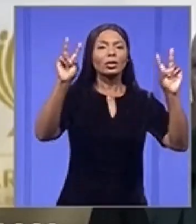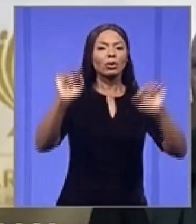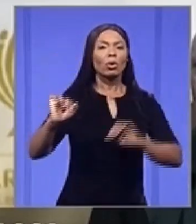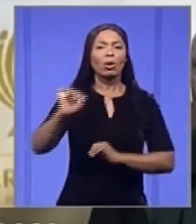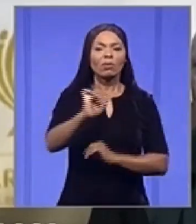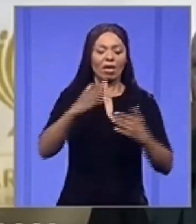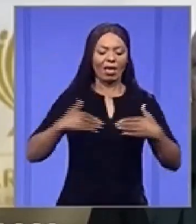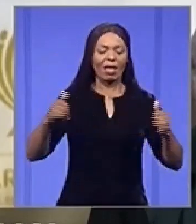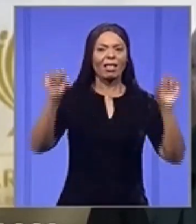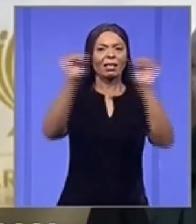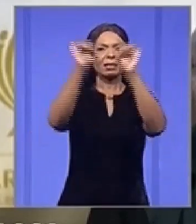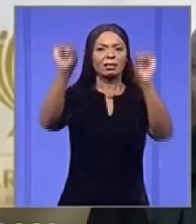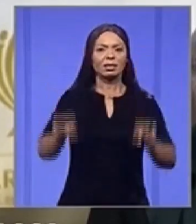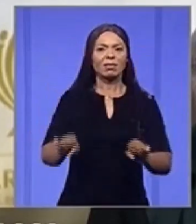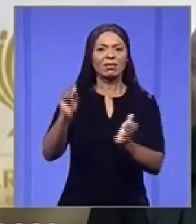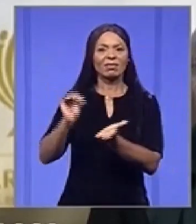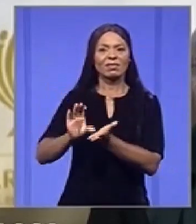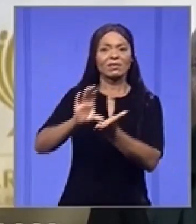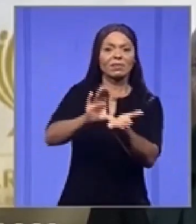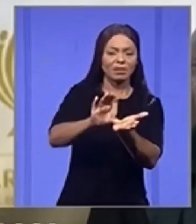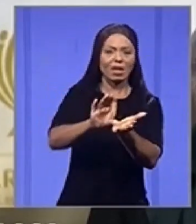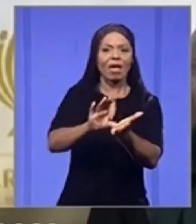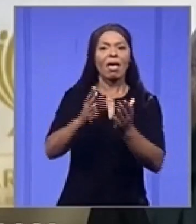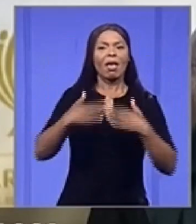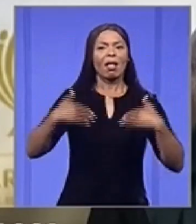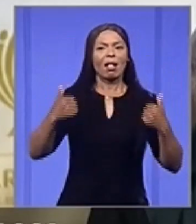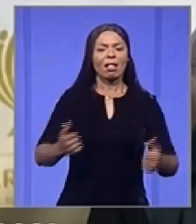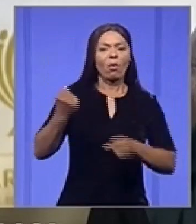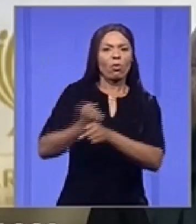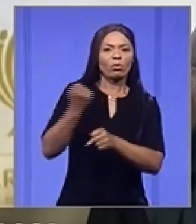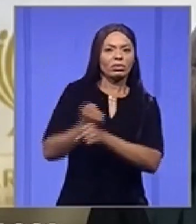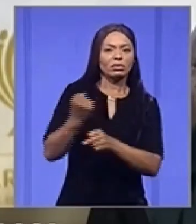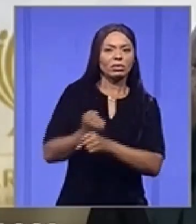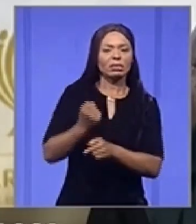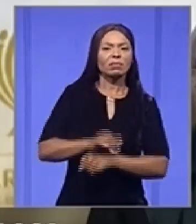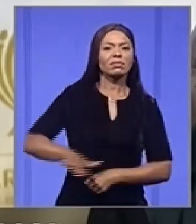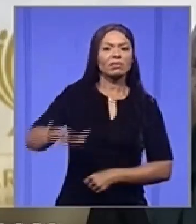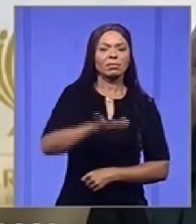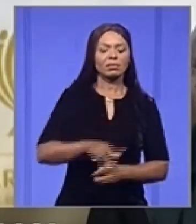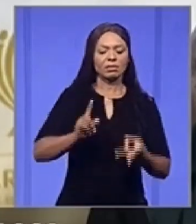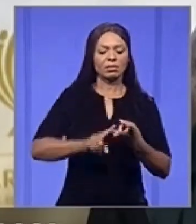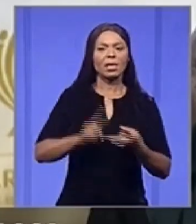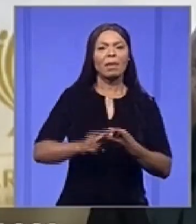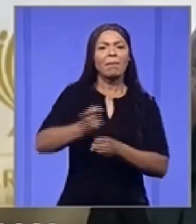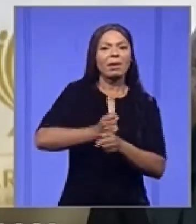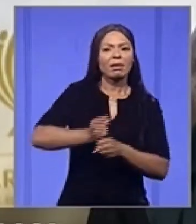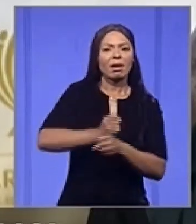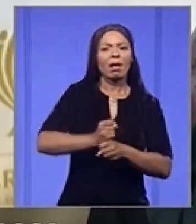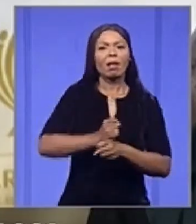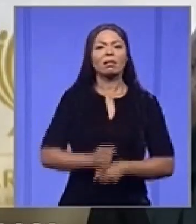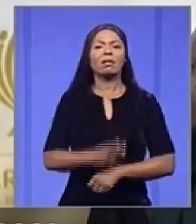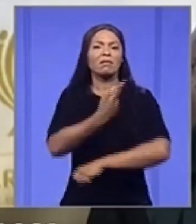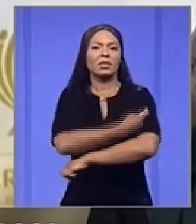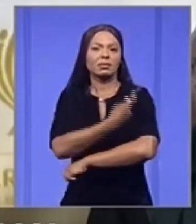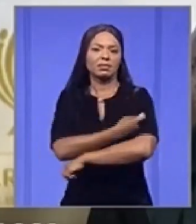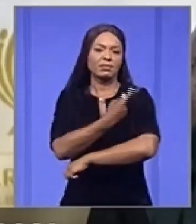health system financing, the health workforce, medical products, vaccines,